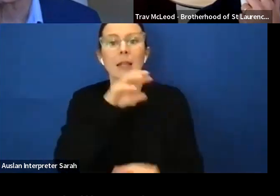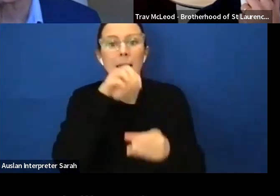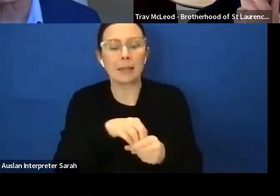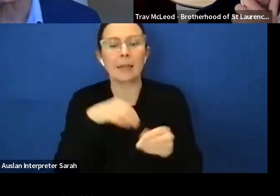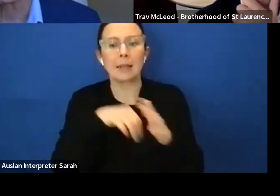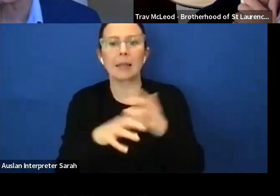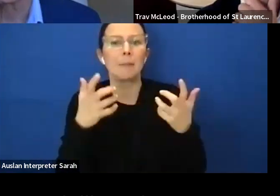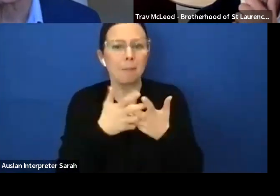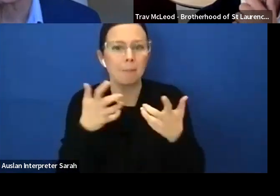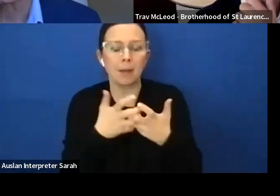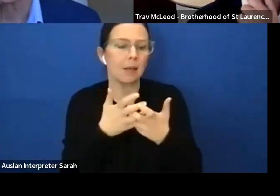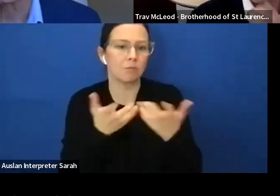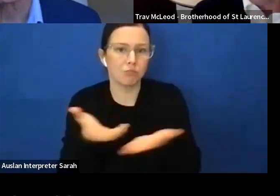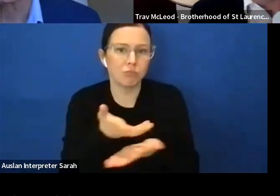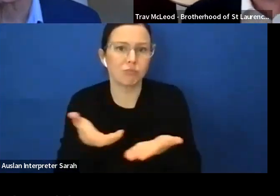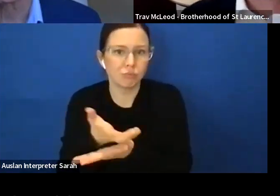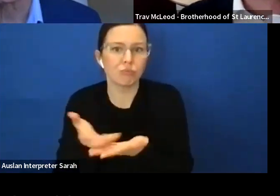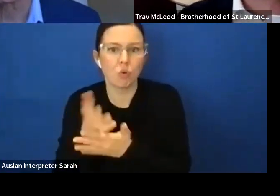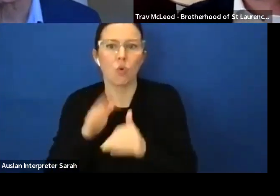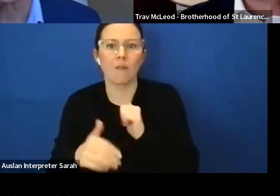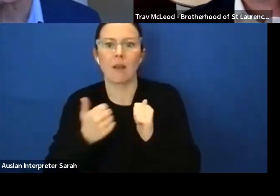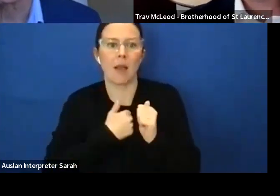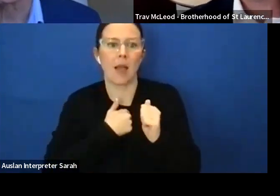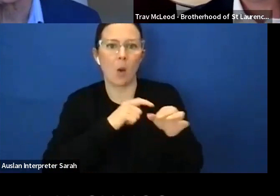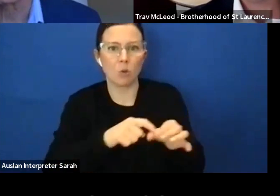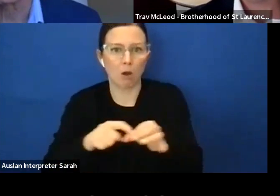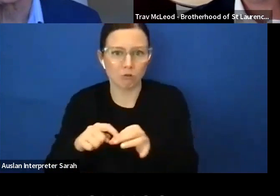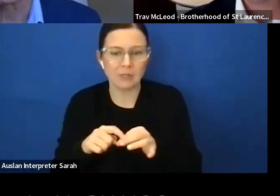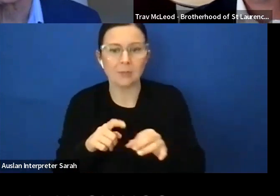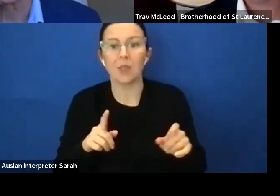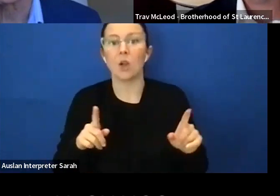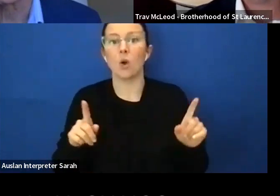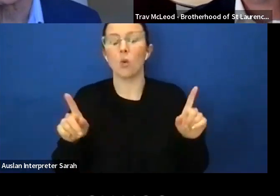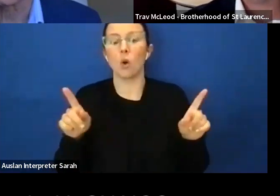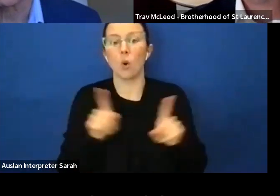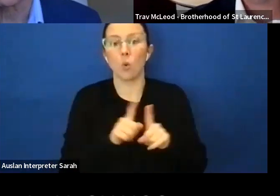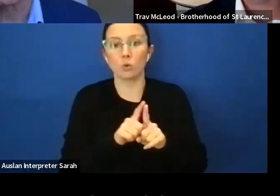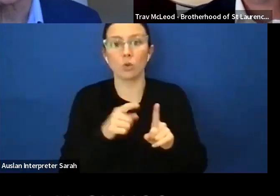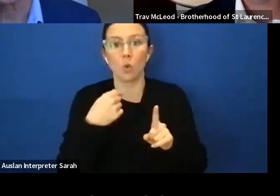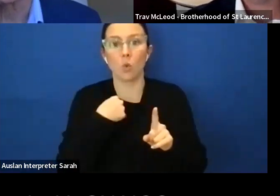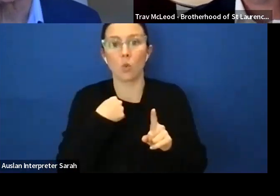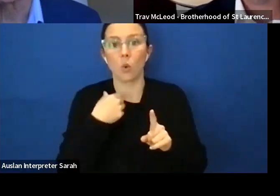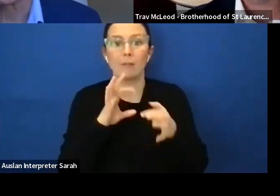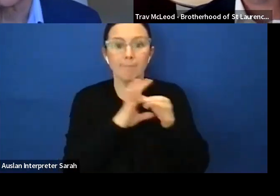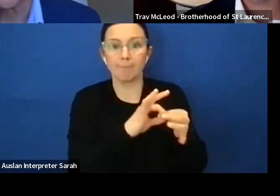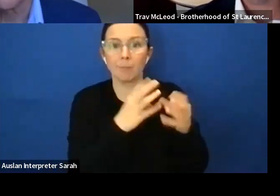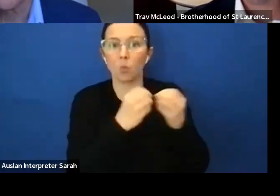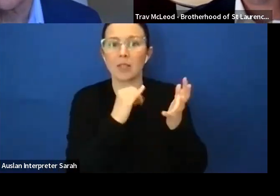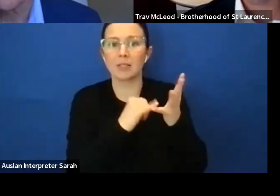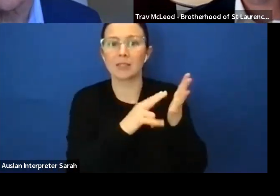many deliberations around our inquiries. We've also engaged with SNAIC